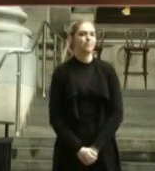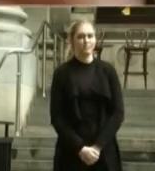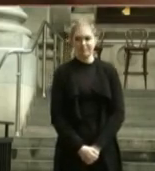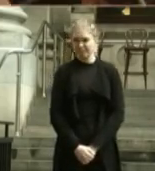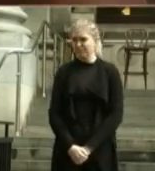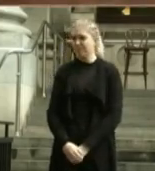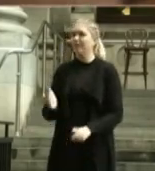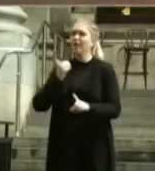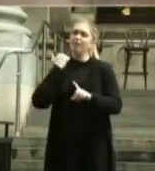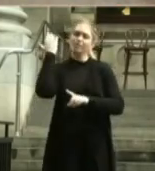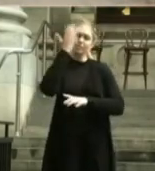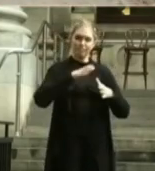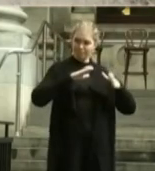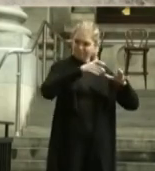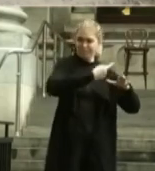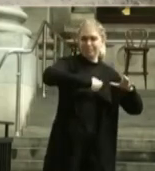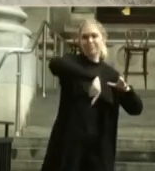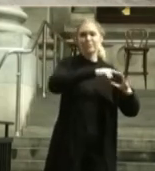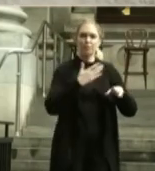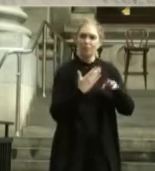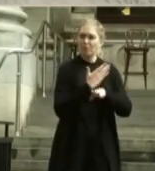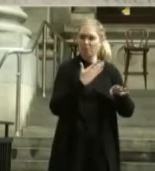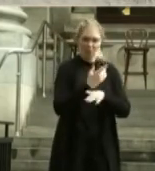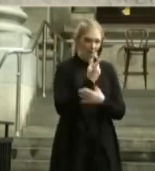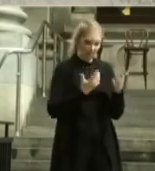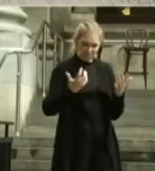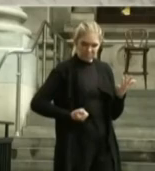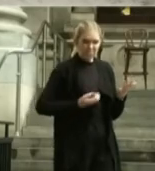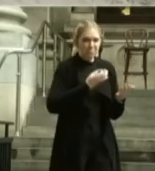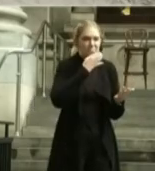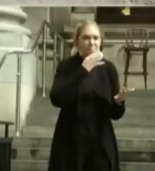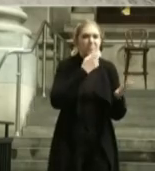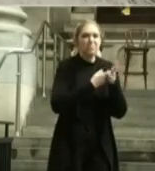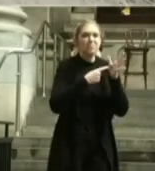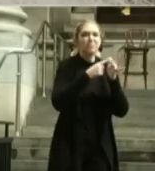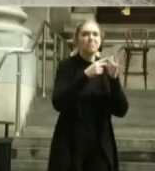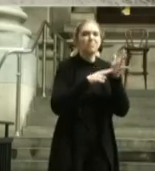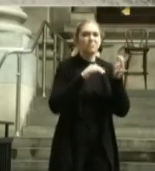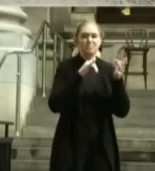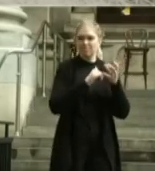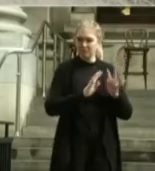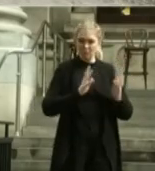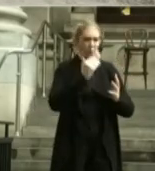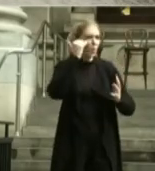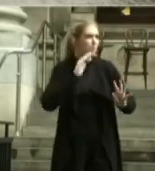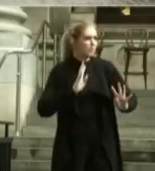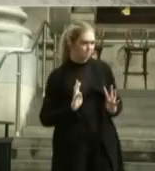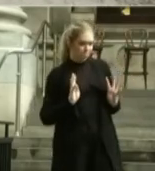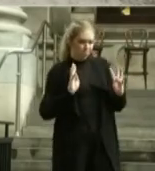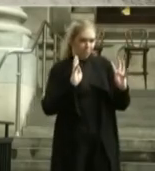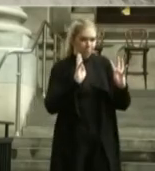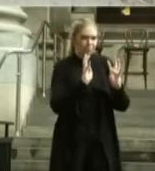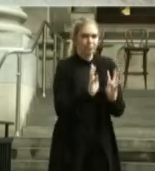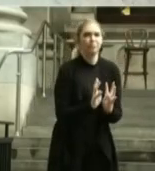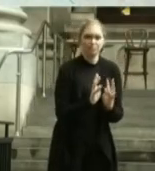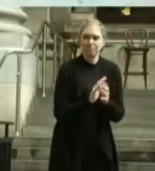Gurindji were working for nothing but rations, where they once gathered the wealth and the